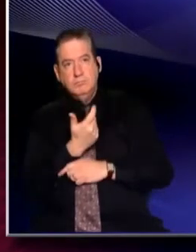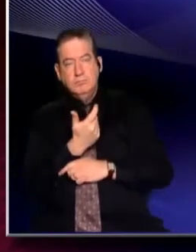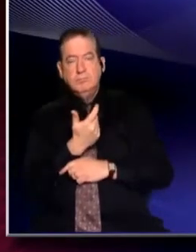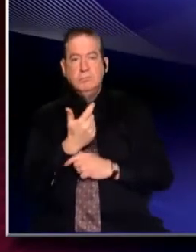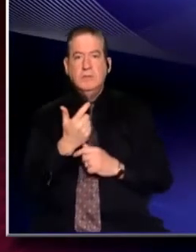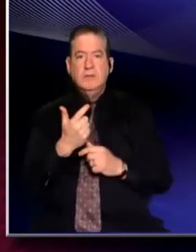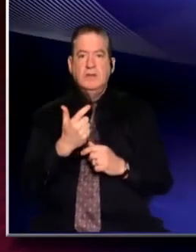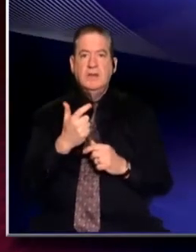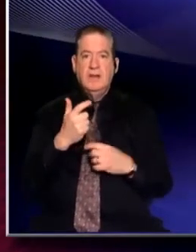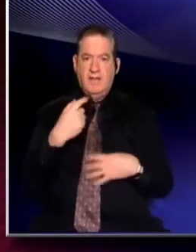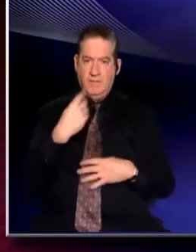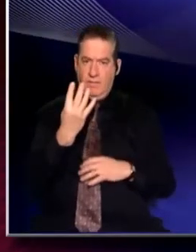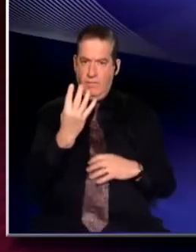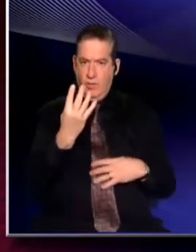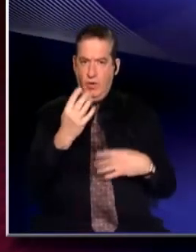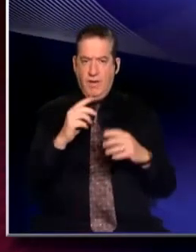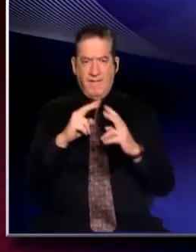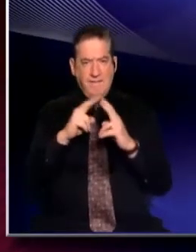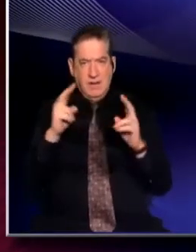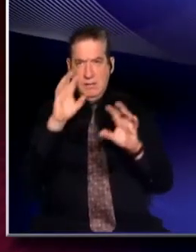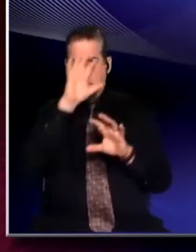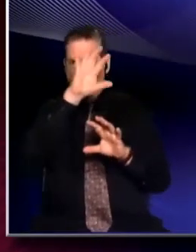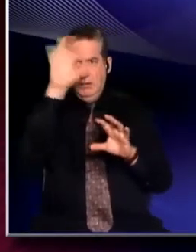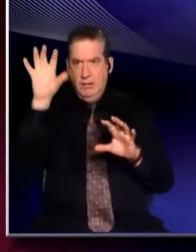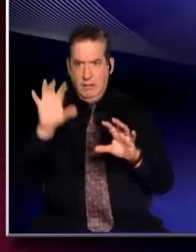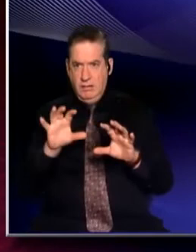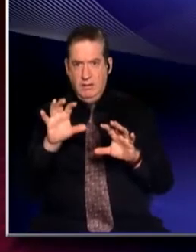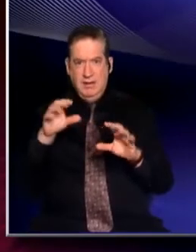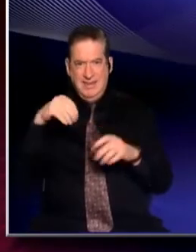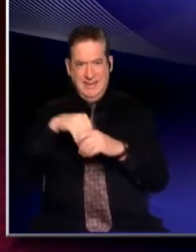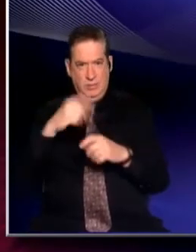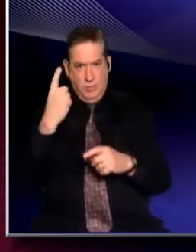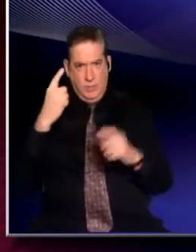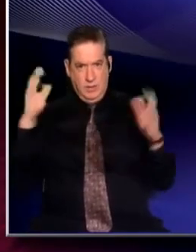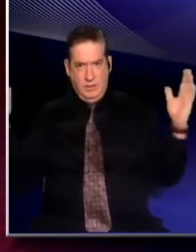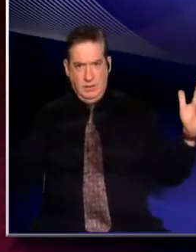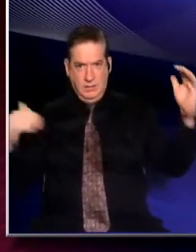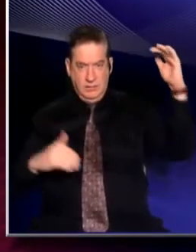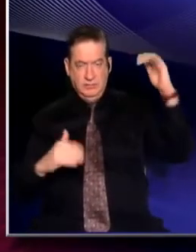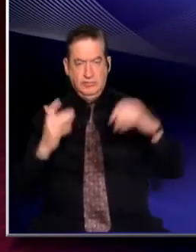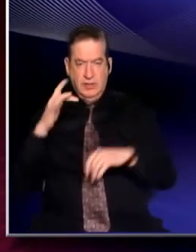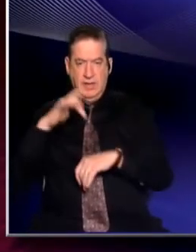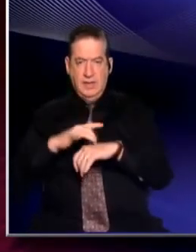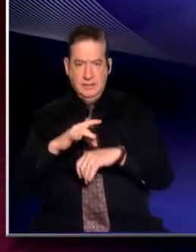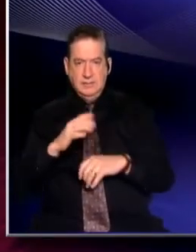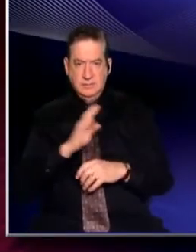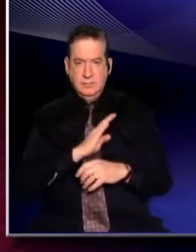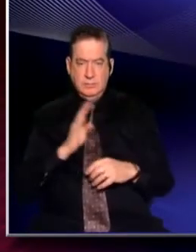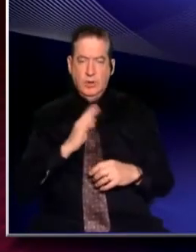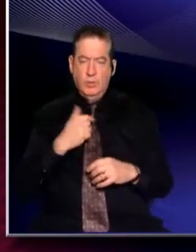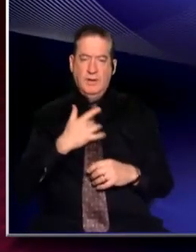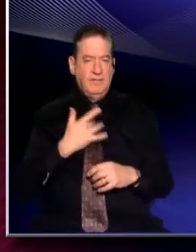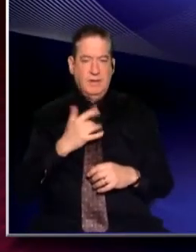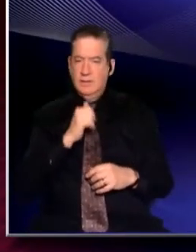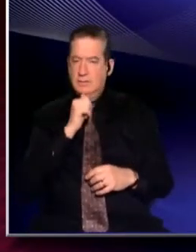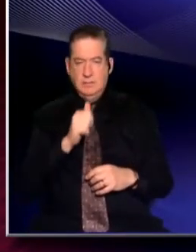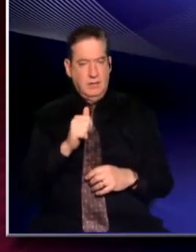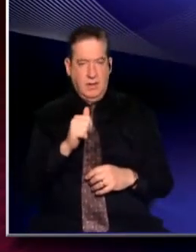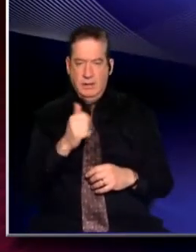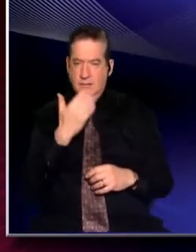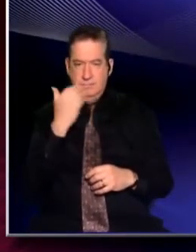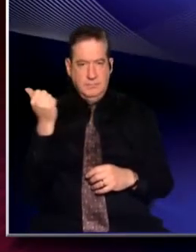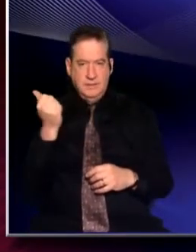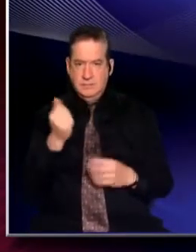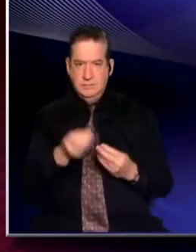4 very cluttered screens within one to try to access the board. And so we felt that certainly was not an optimal